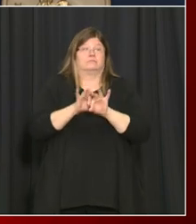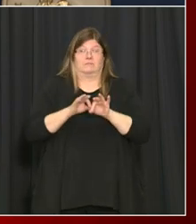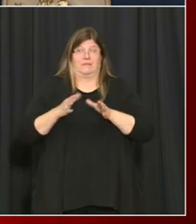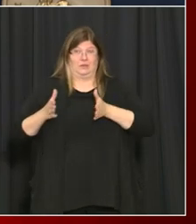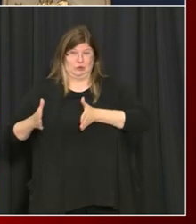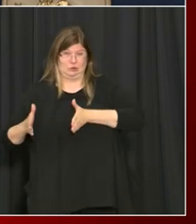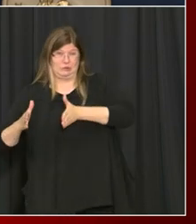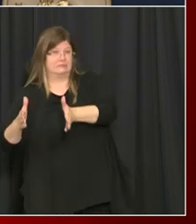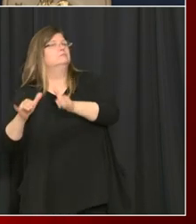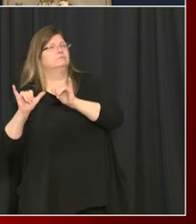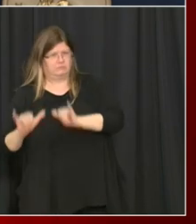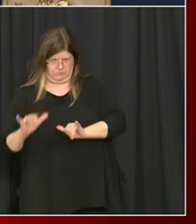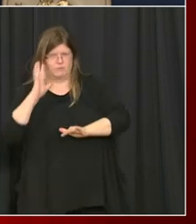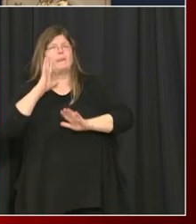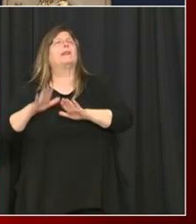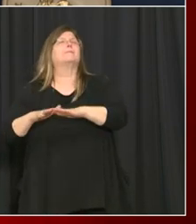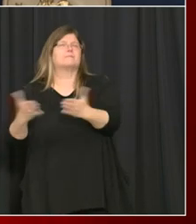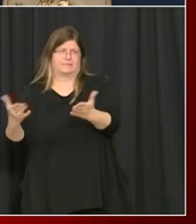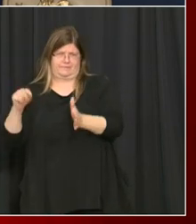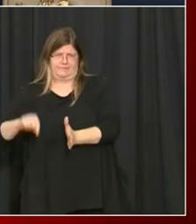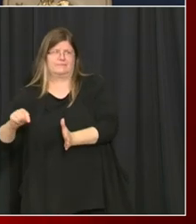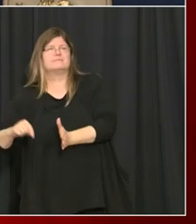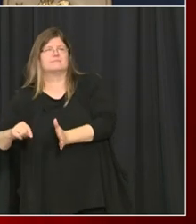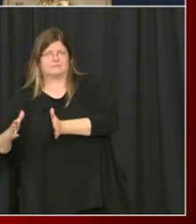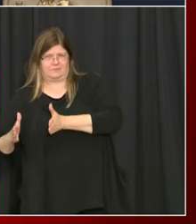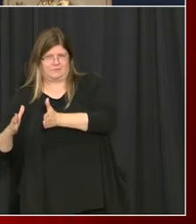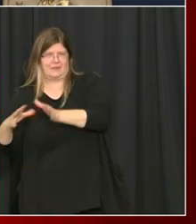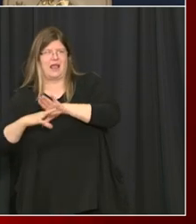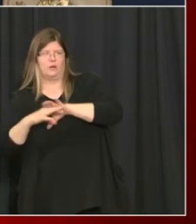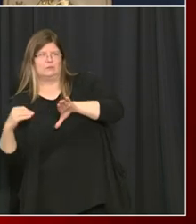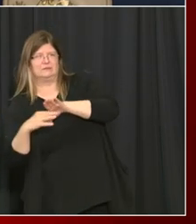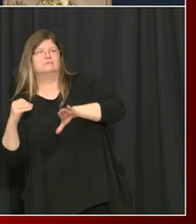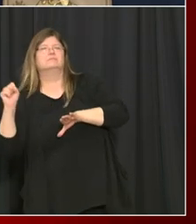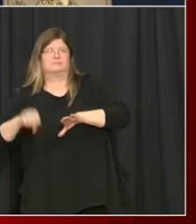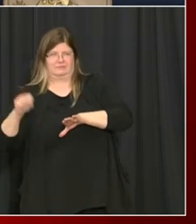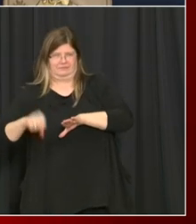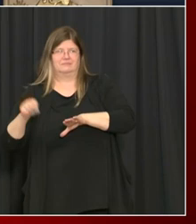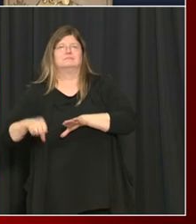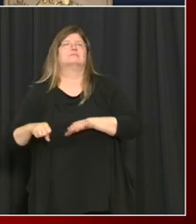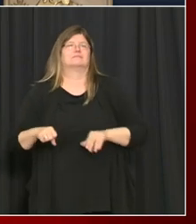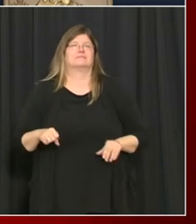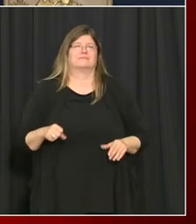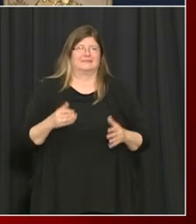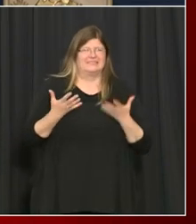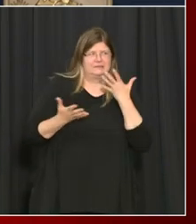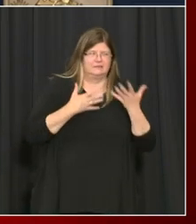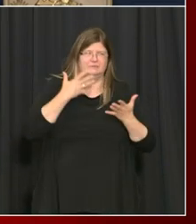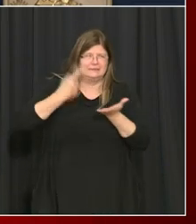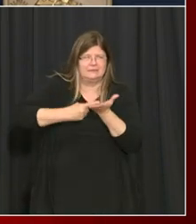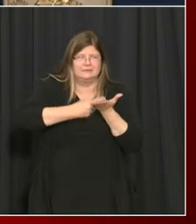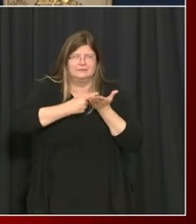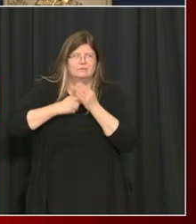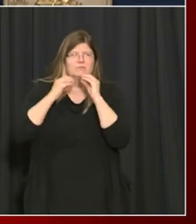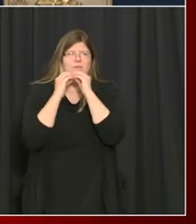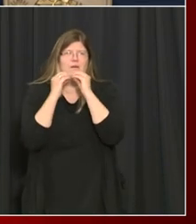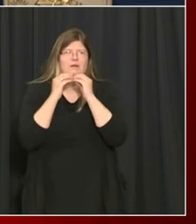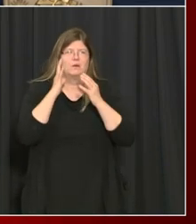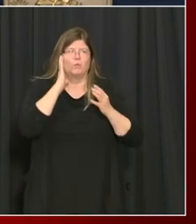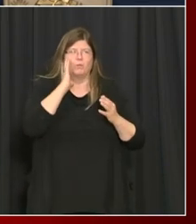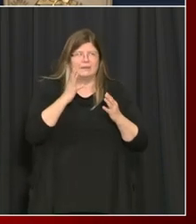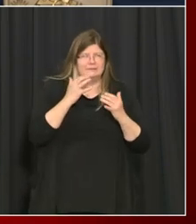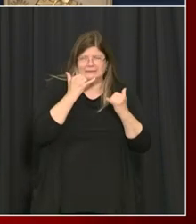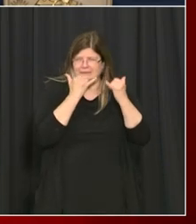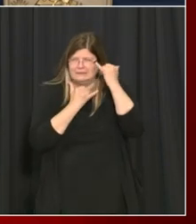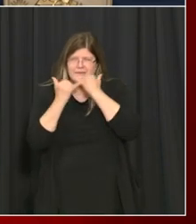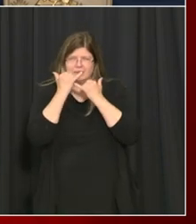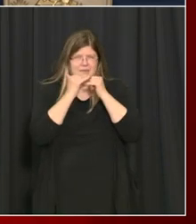if we've been silent on that. But I think we anticipate some incidental going into